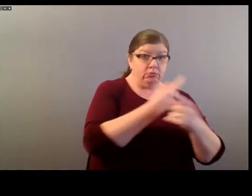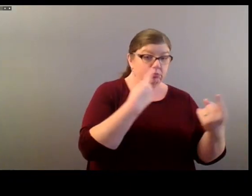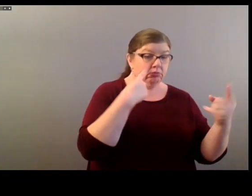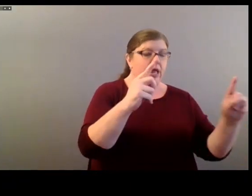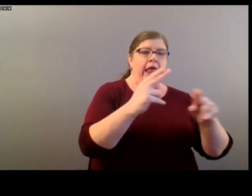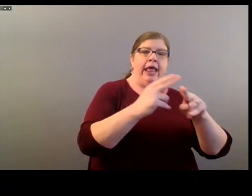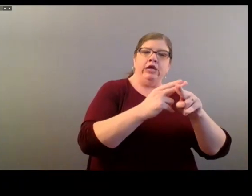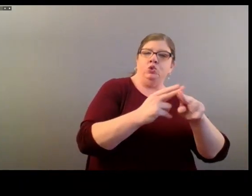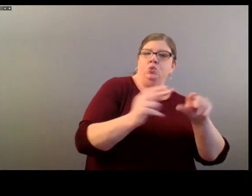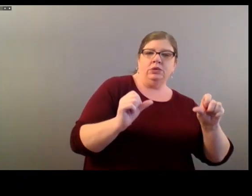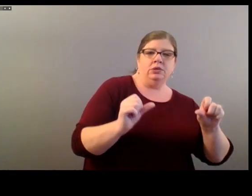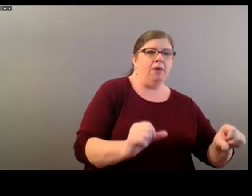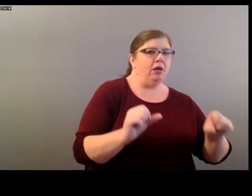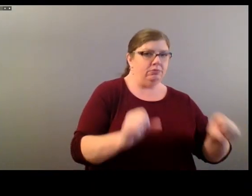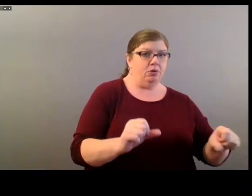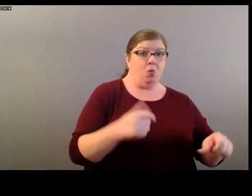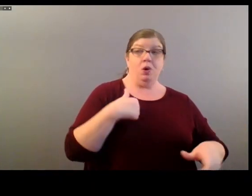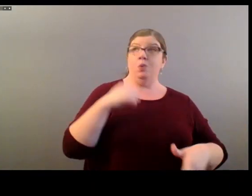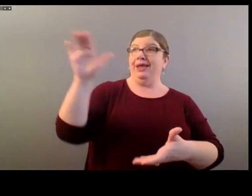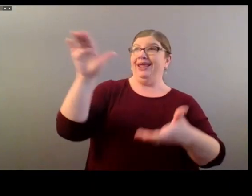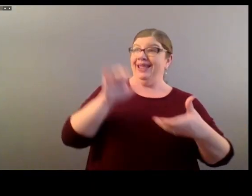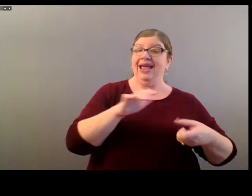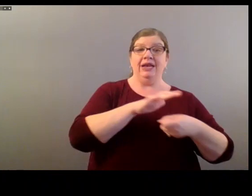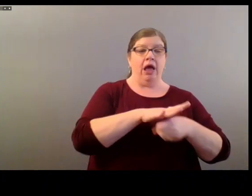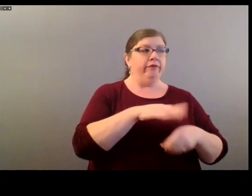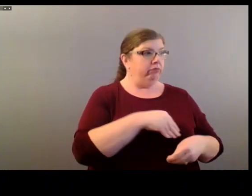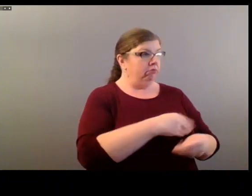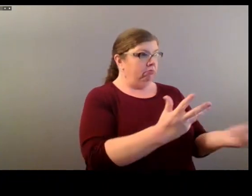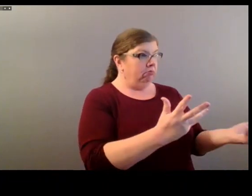as we have enough of it. And